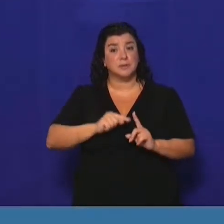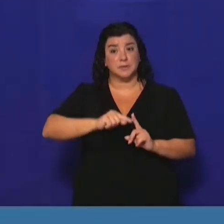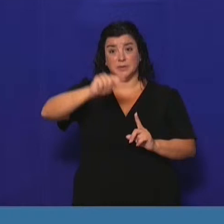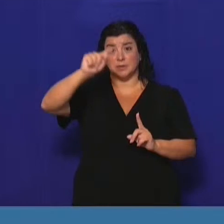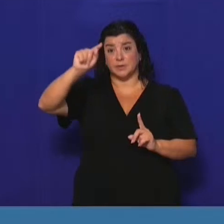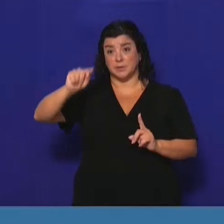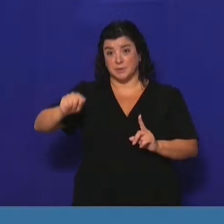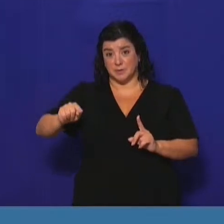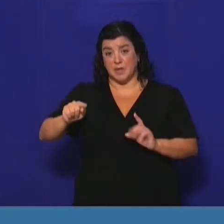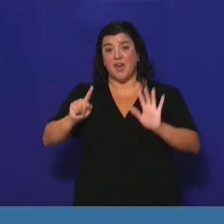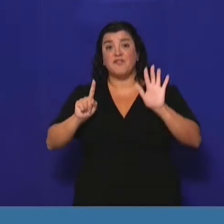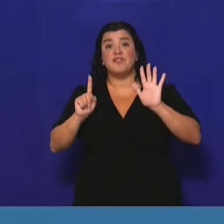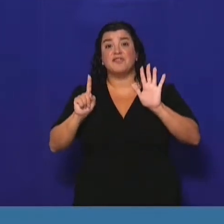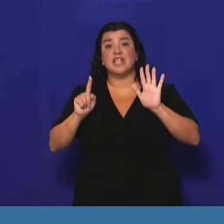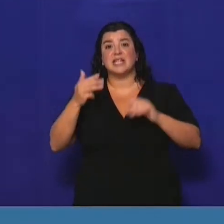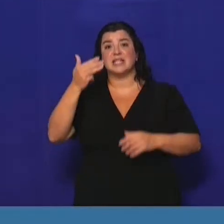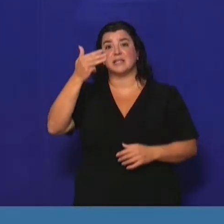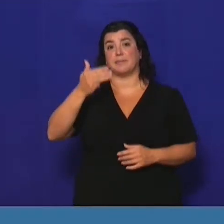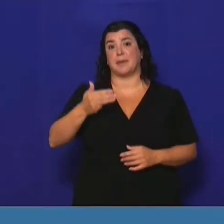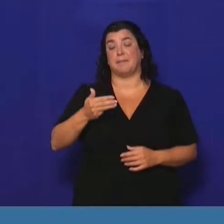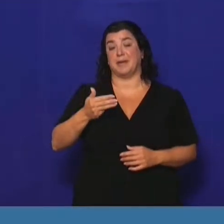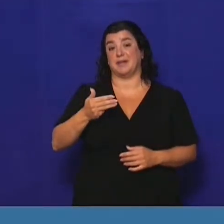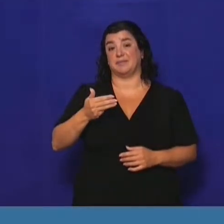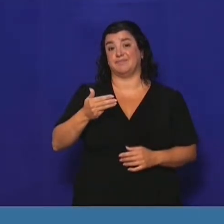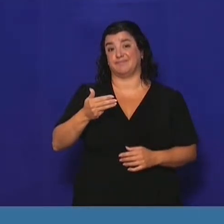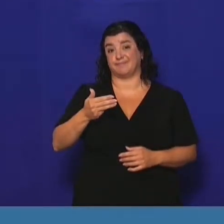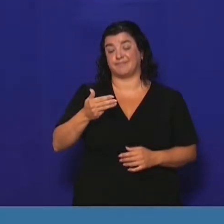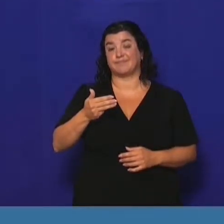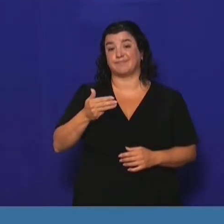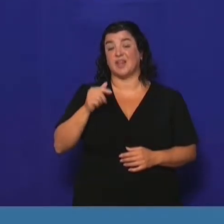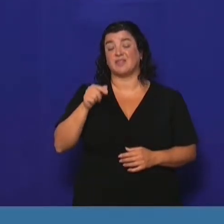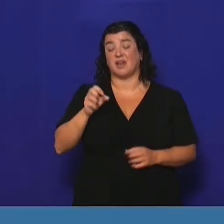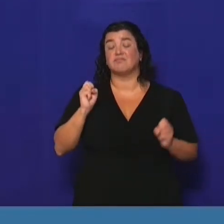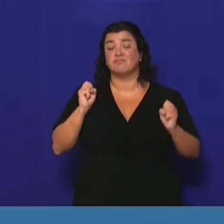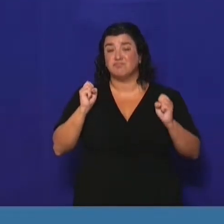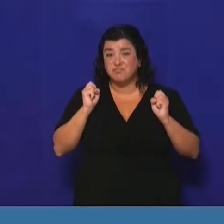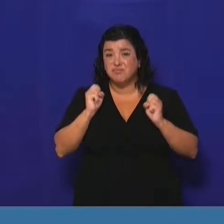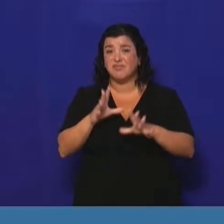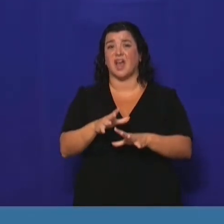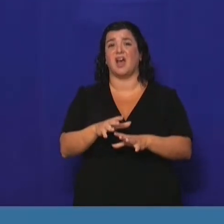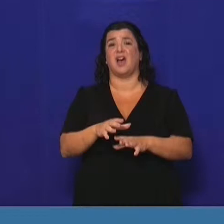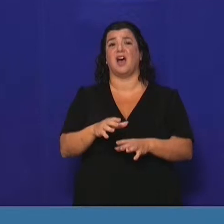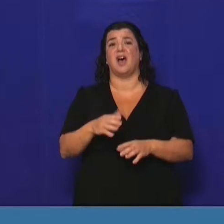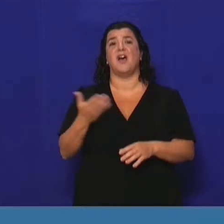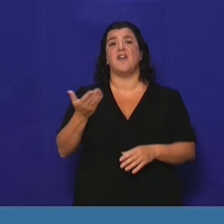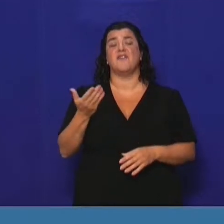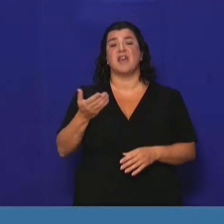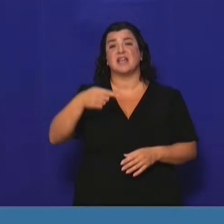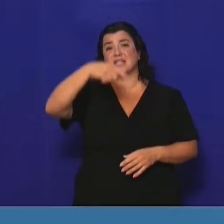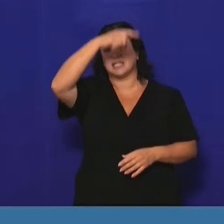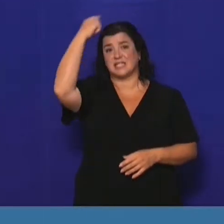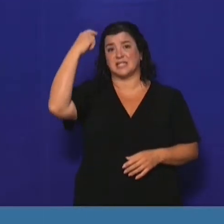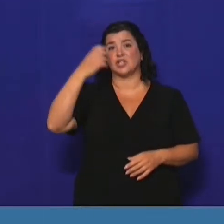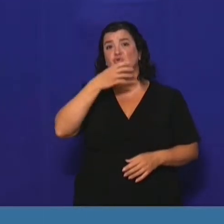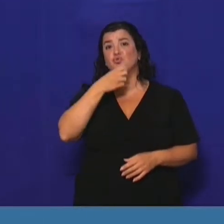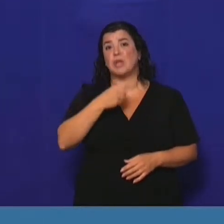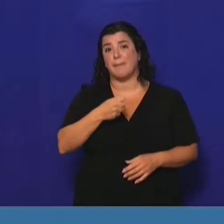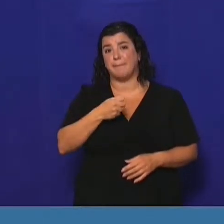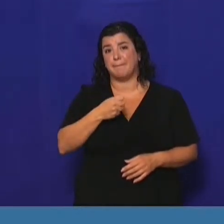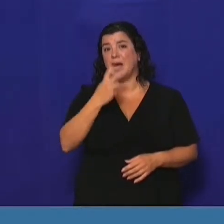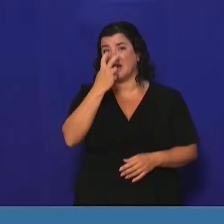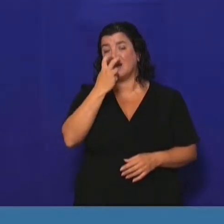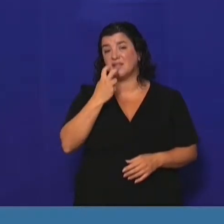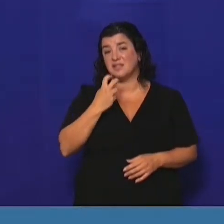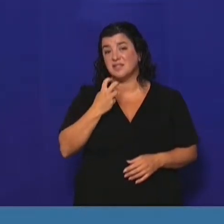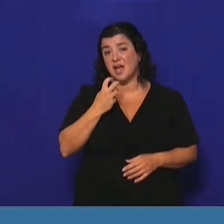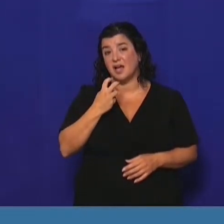fil-15 ta' Settembru fejn hemmhekk kellna numru qawwi ta' każijiet fir-residenza ta' San Giuseppe, però issa bil-mod in-numru